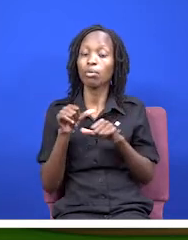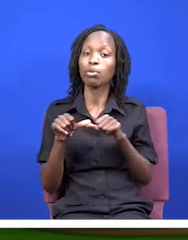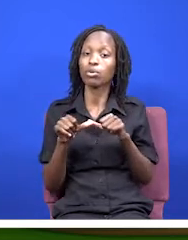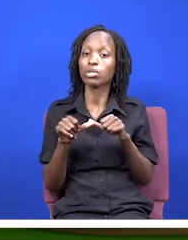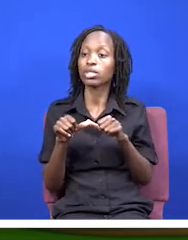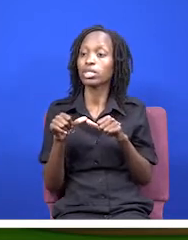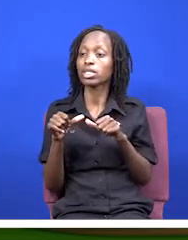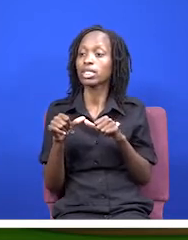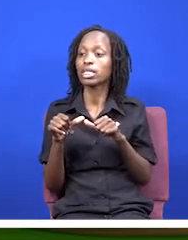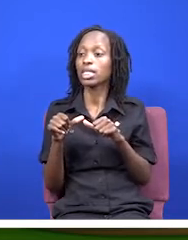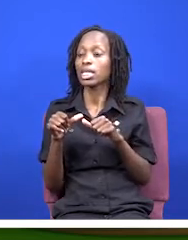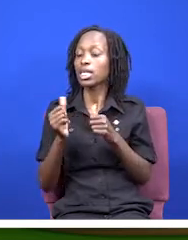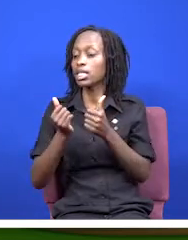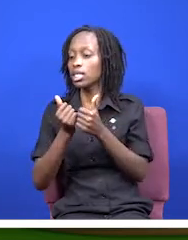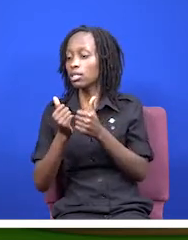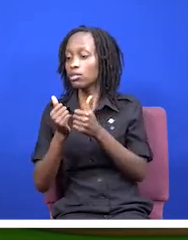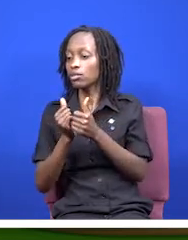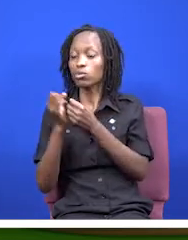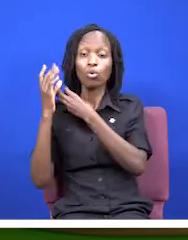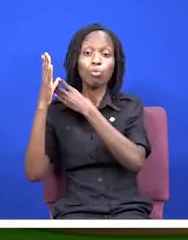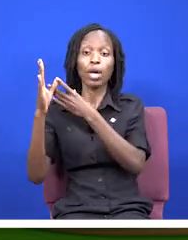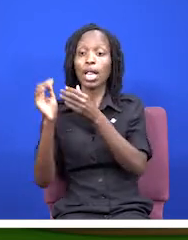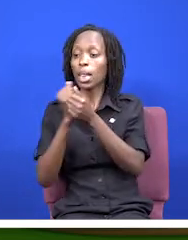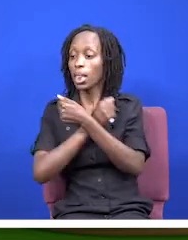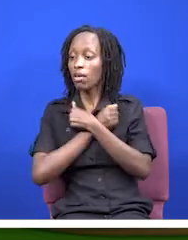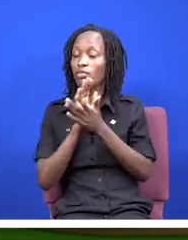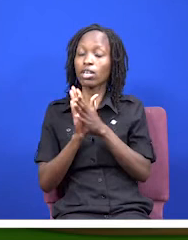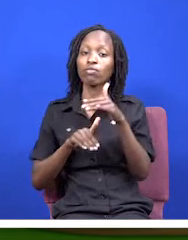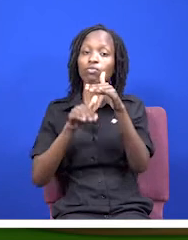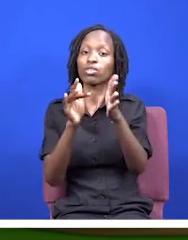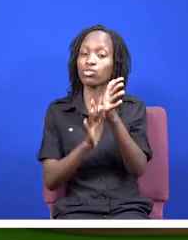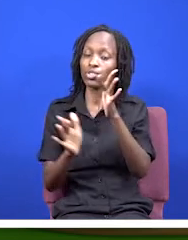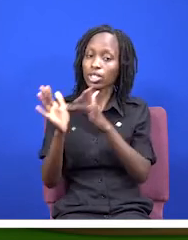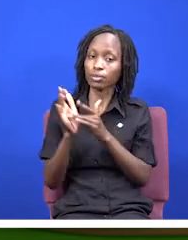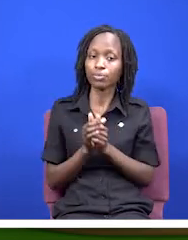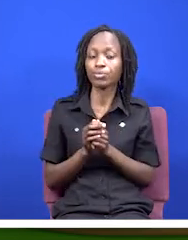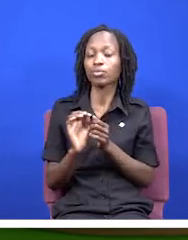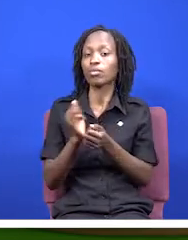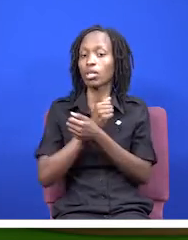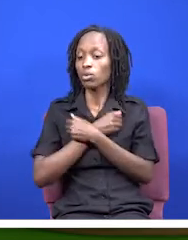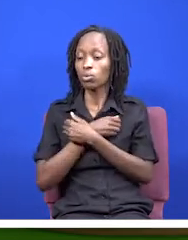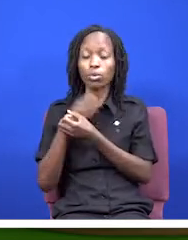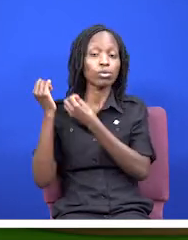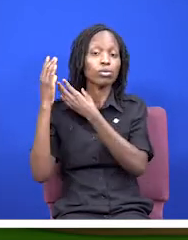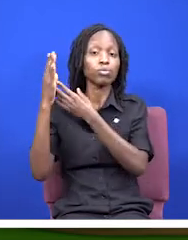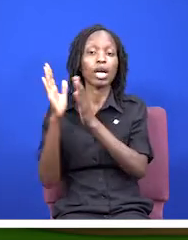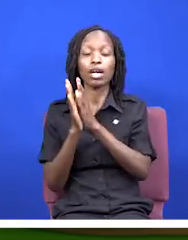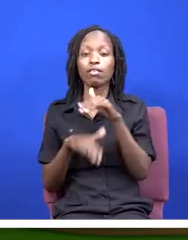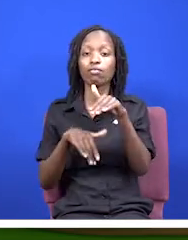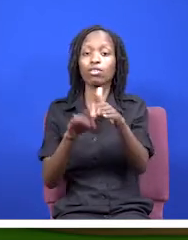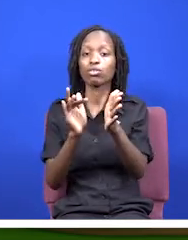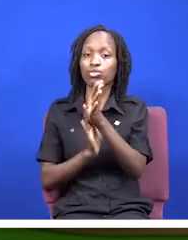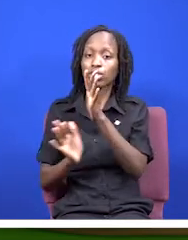people and more people to love, obey, and follow Jesus. To love, obey,